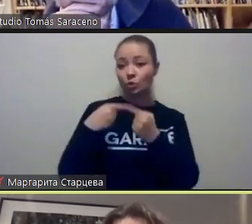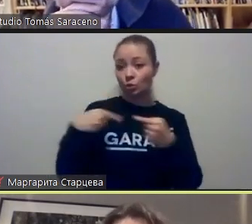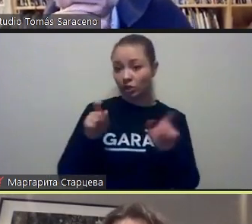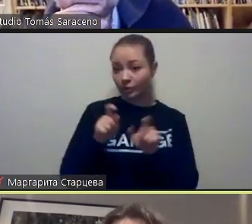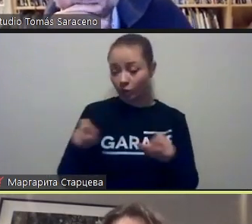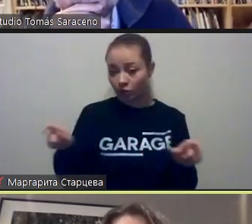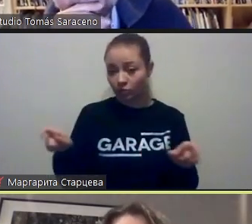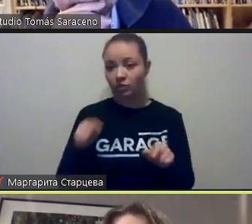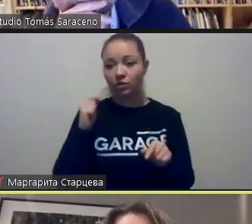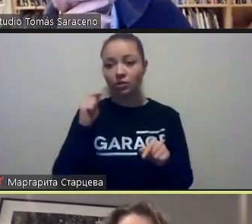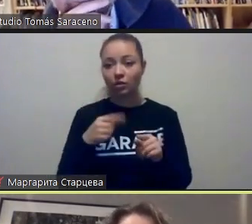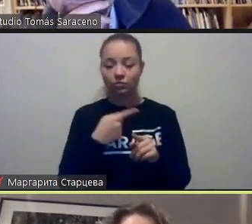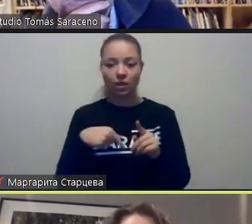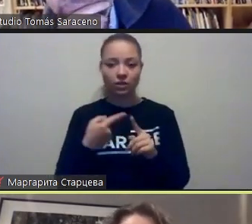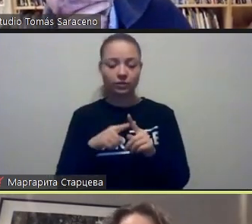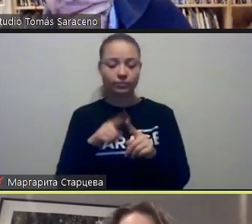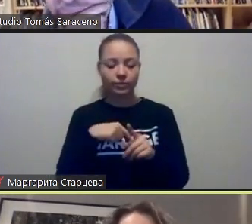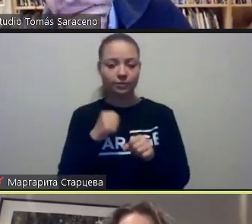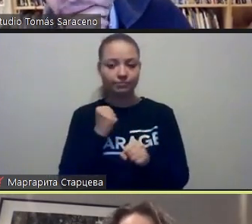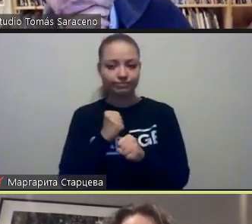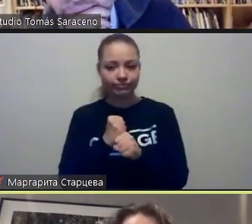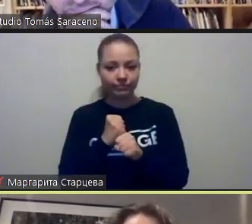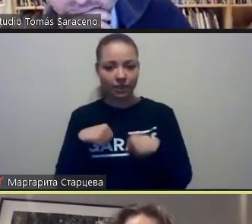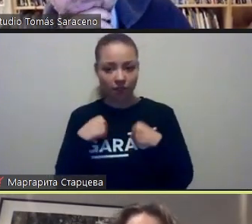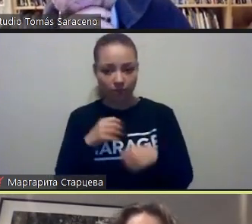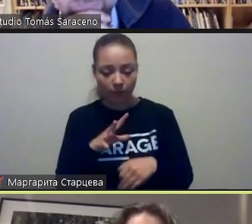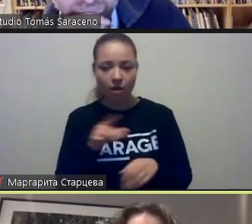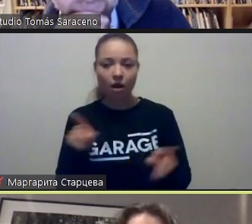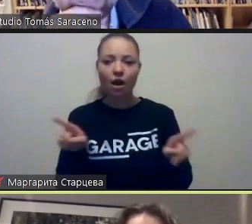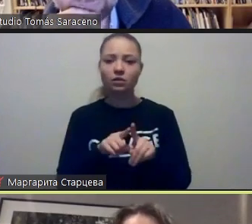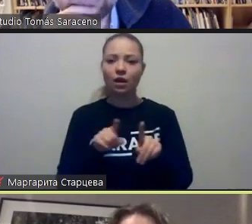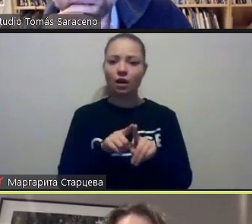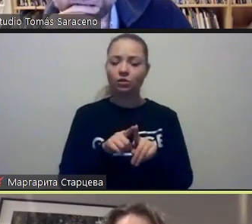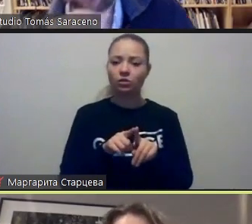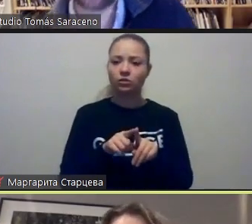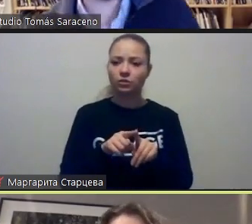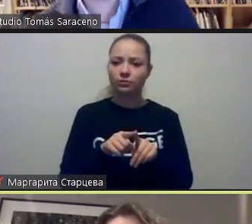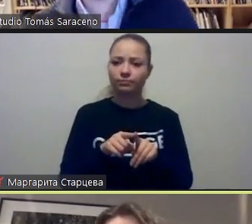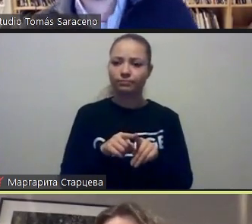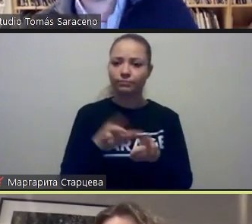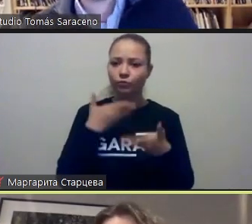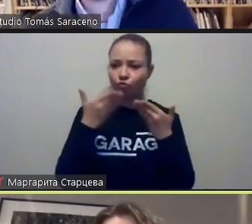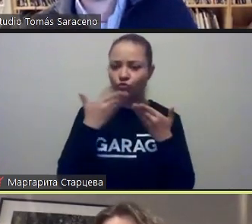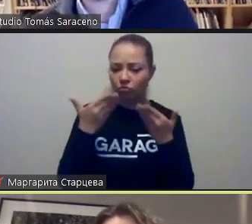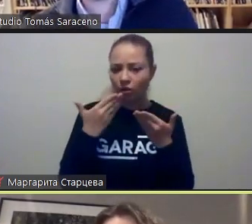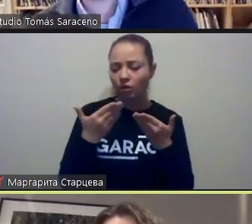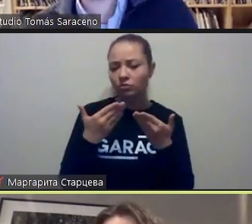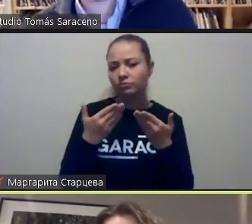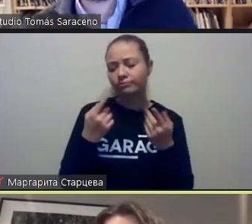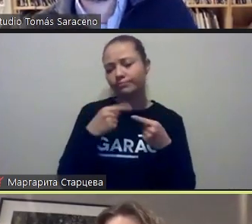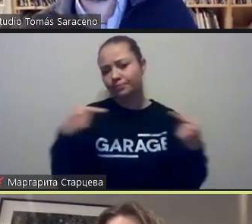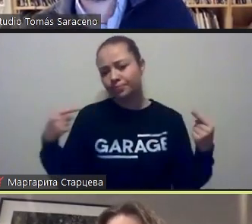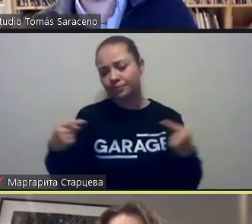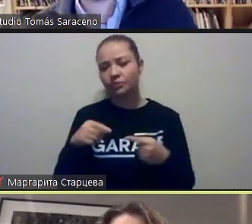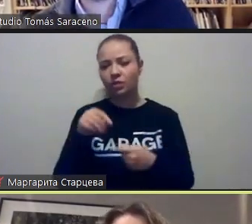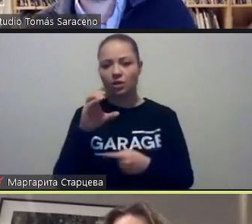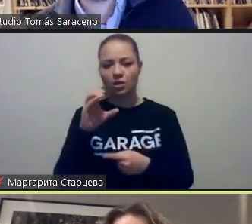sculpture, and that's what we did. We were reading the Aerocene manifesto